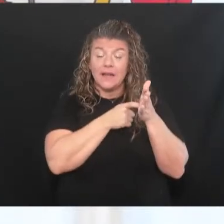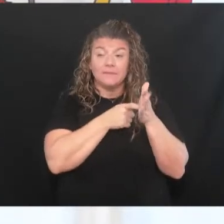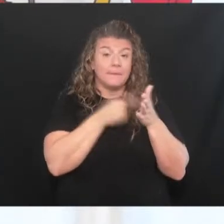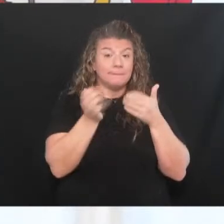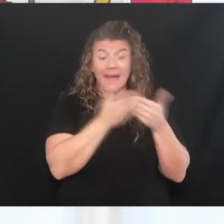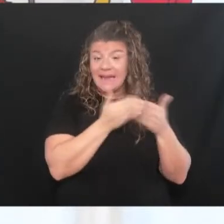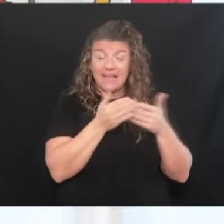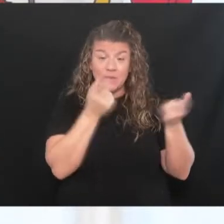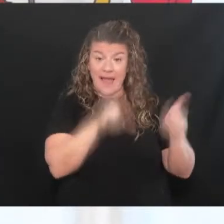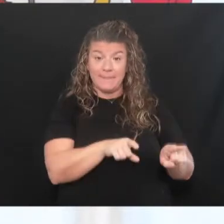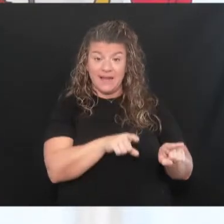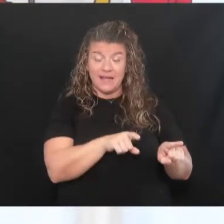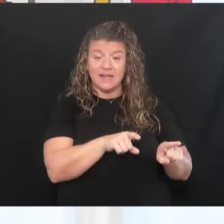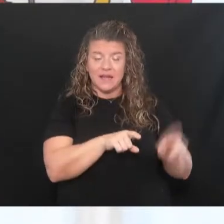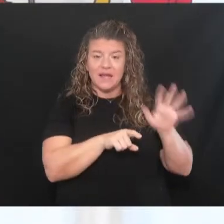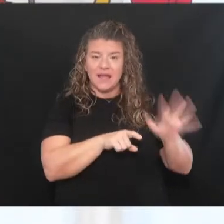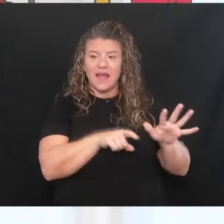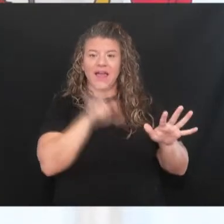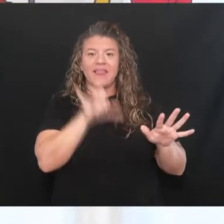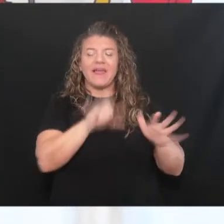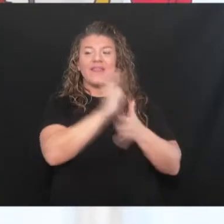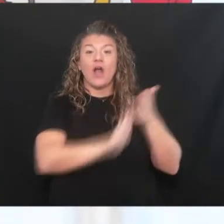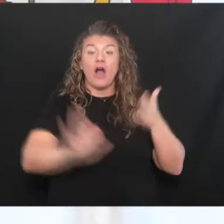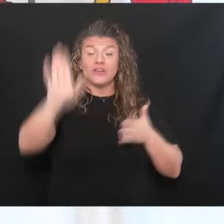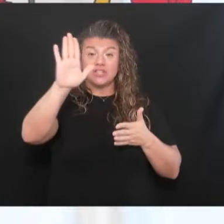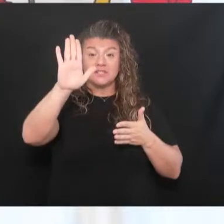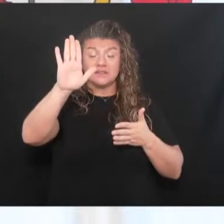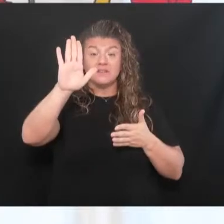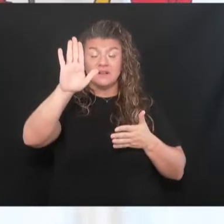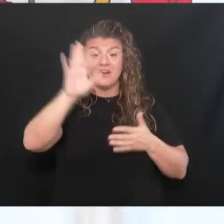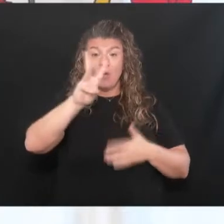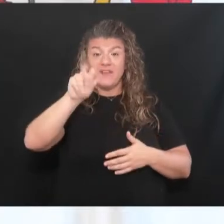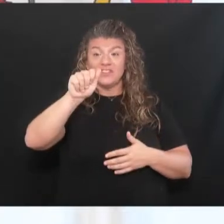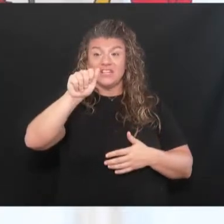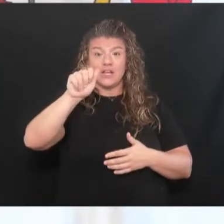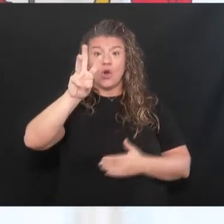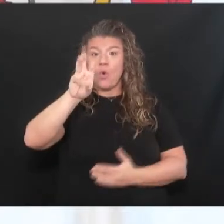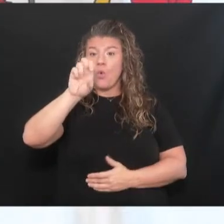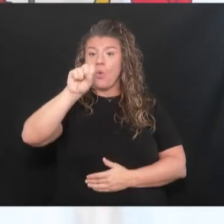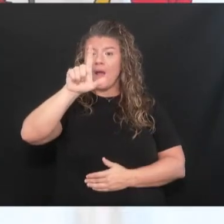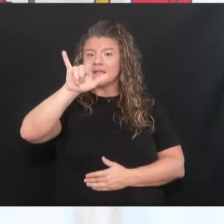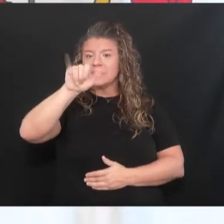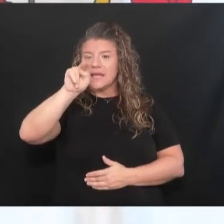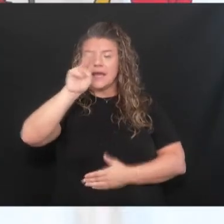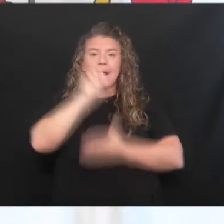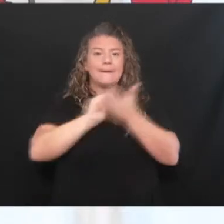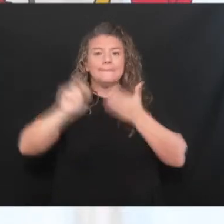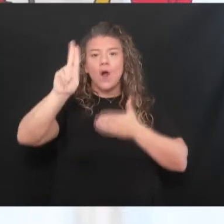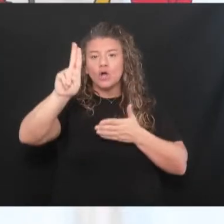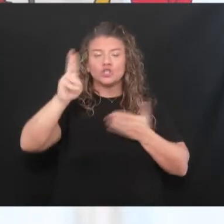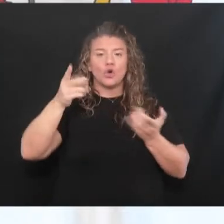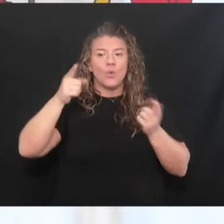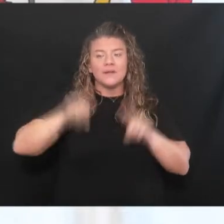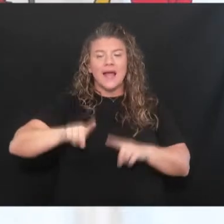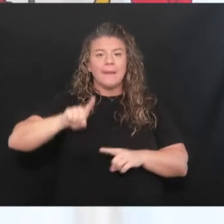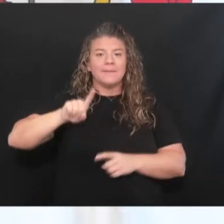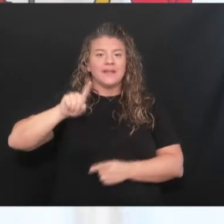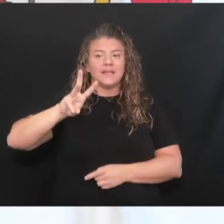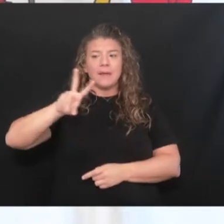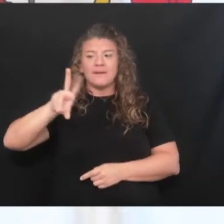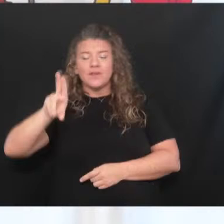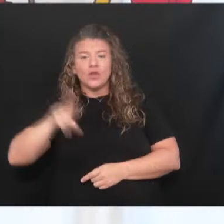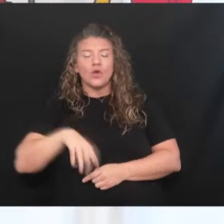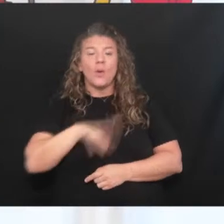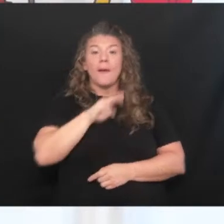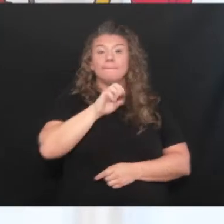whatever that the colleges, from West Virginia Wesleyan and Marshall, and what was going on in Mon and Kanawha